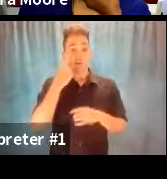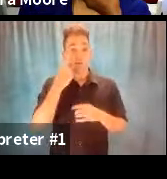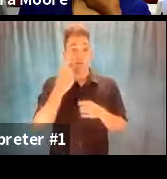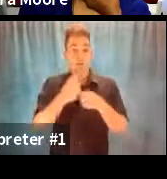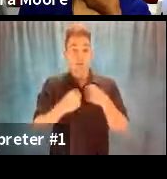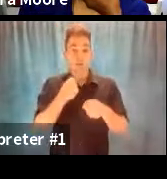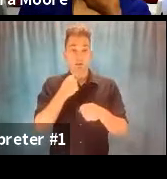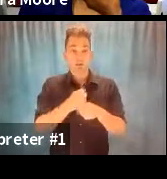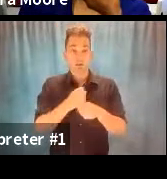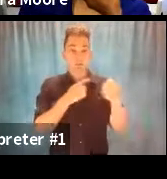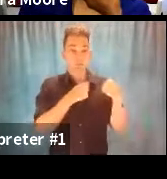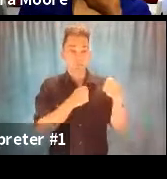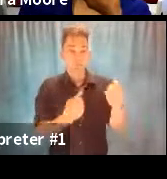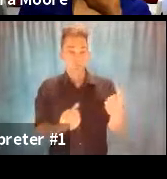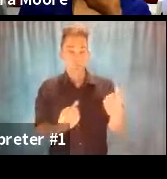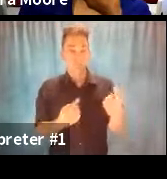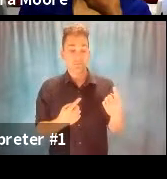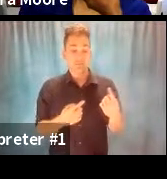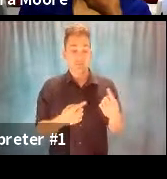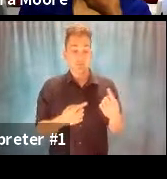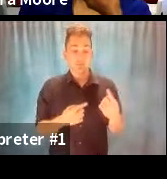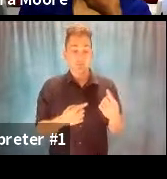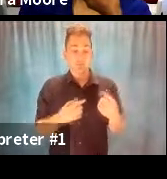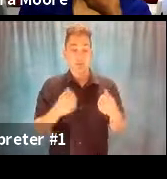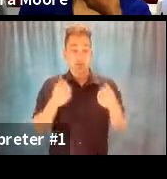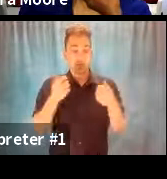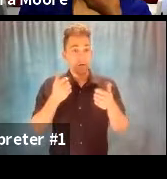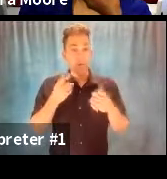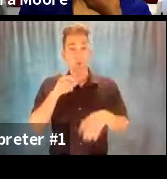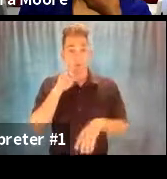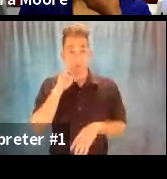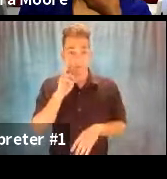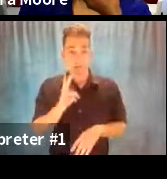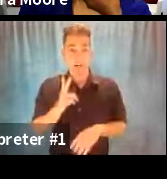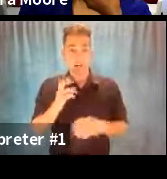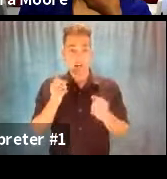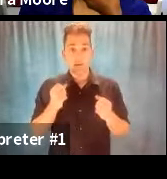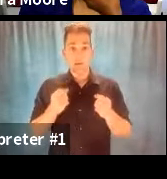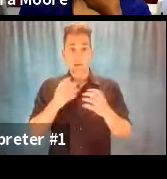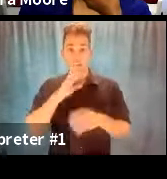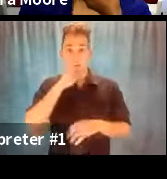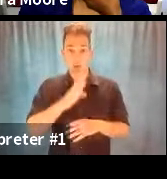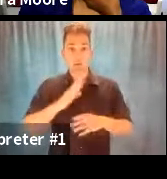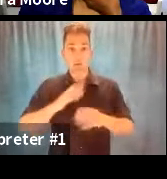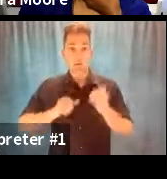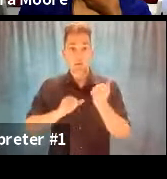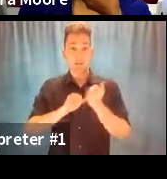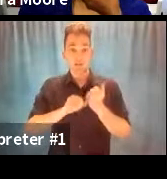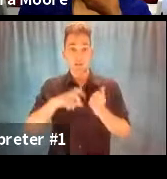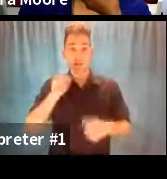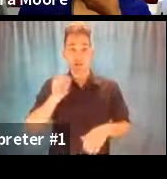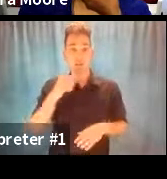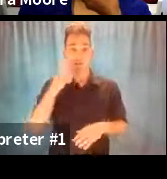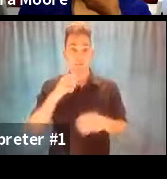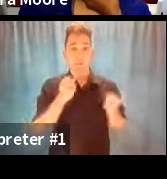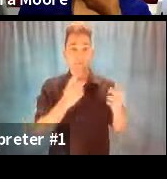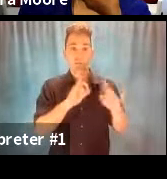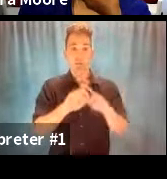for allocation of rental and utility assistance funds and direct relief for individuals enduring the economic impact of the